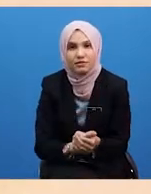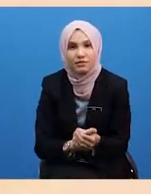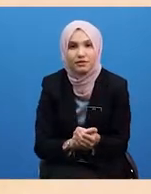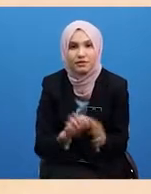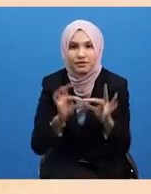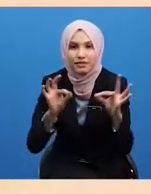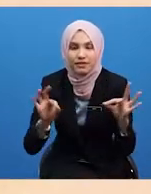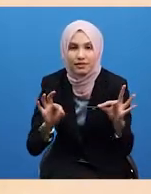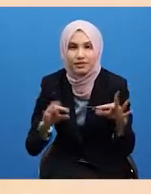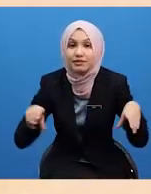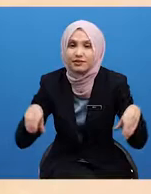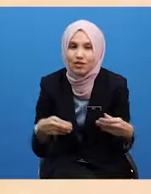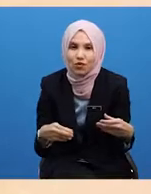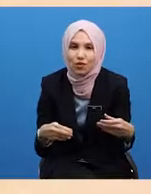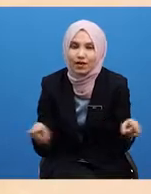Let's do it together.